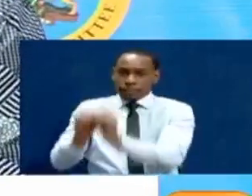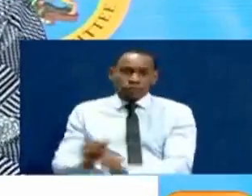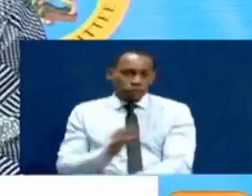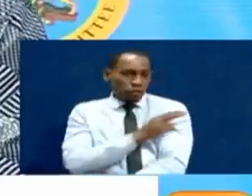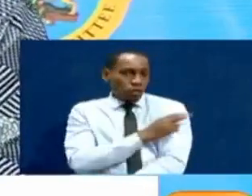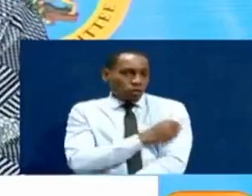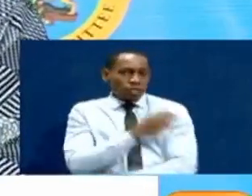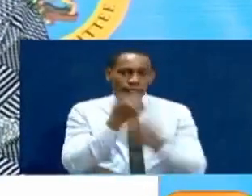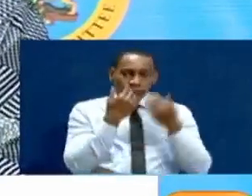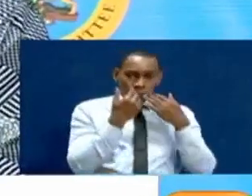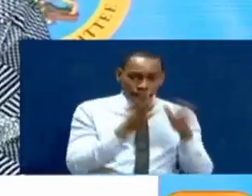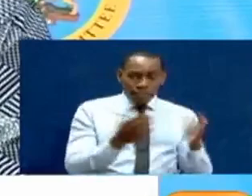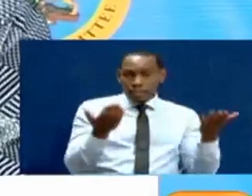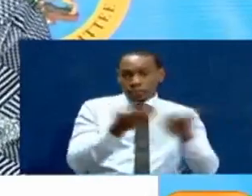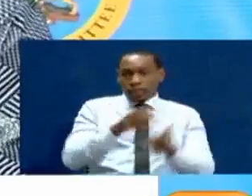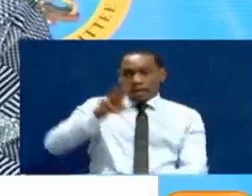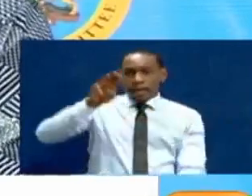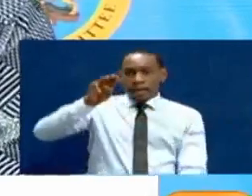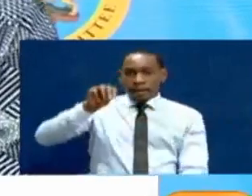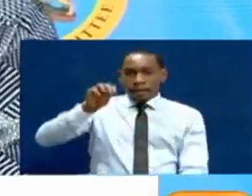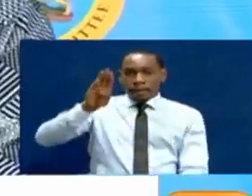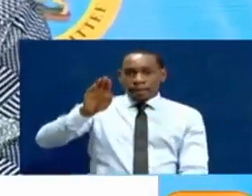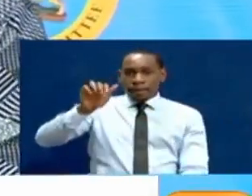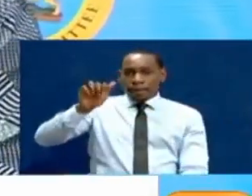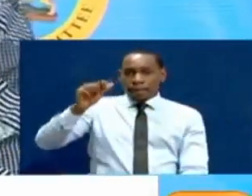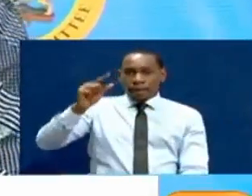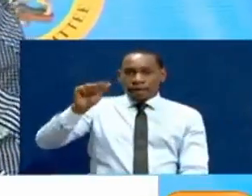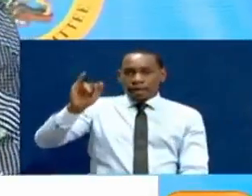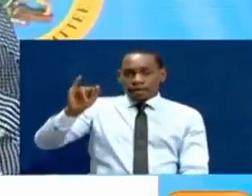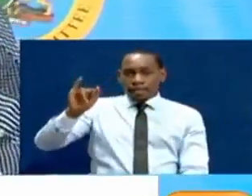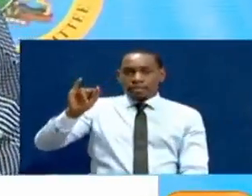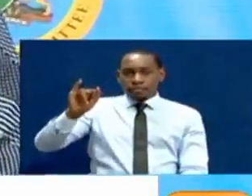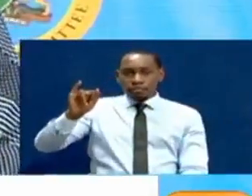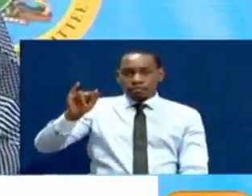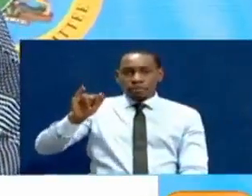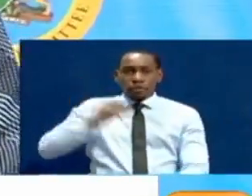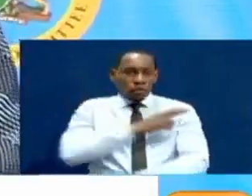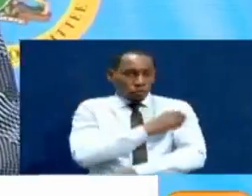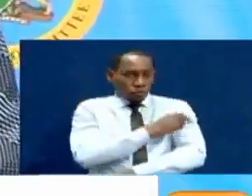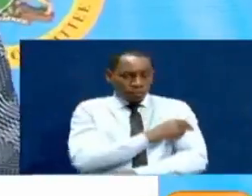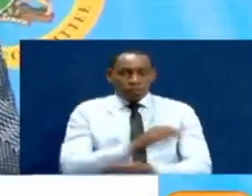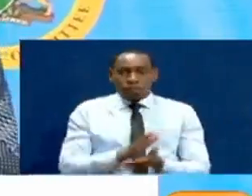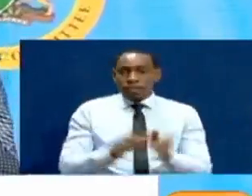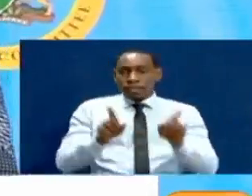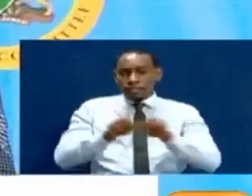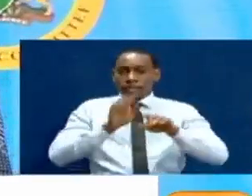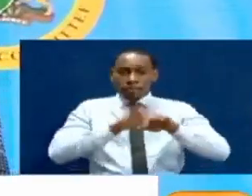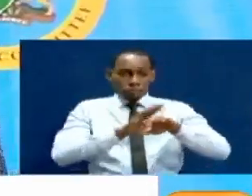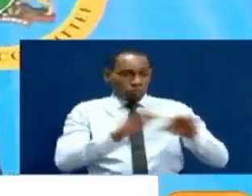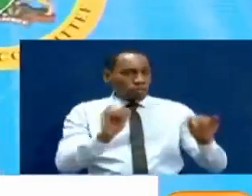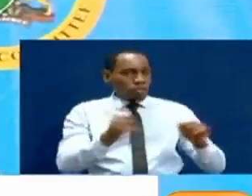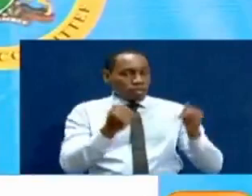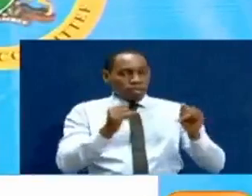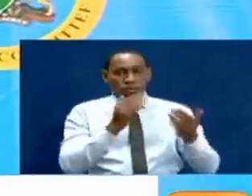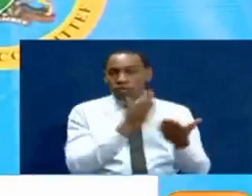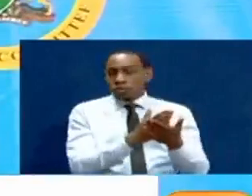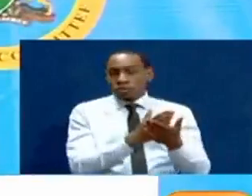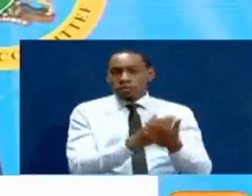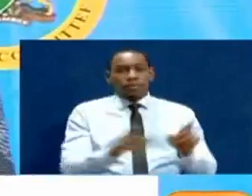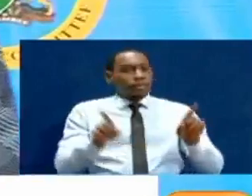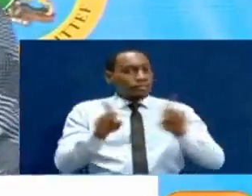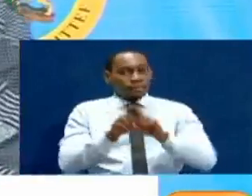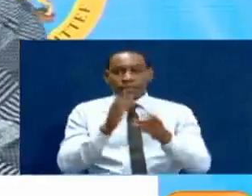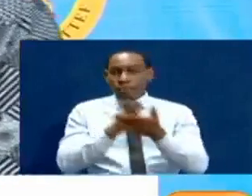discharged from our Mbagathi COVID-19 isolation facility. And this is good news indeed. It